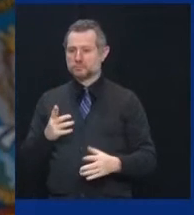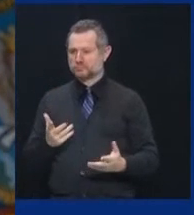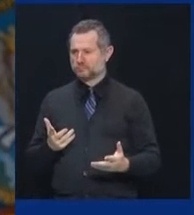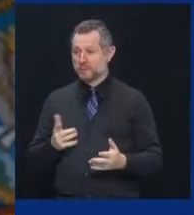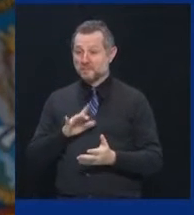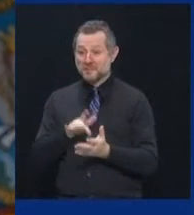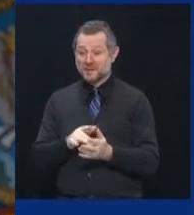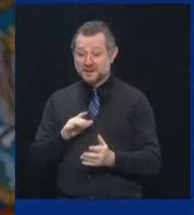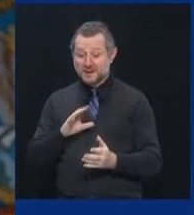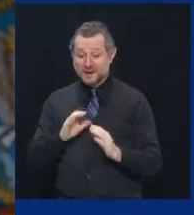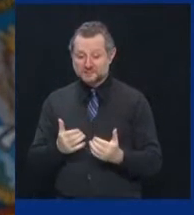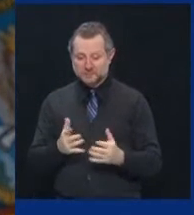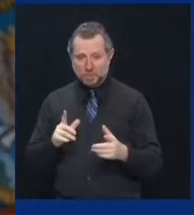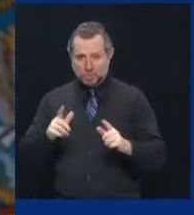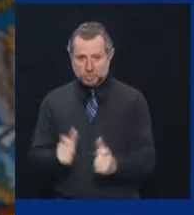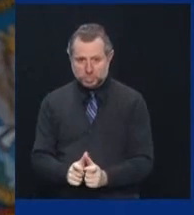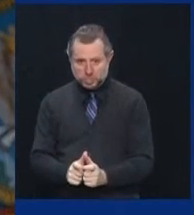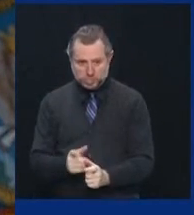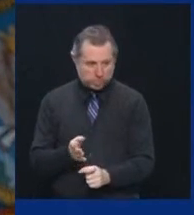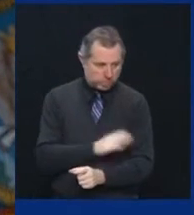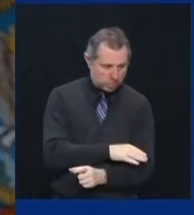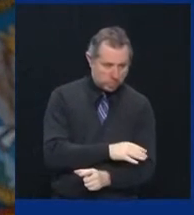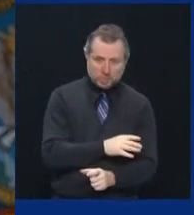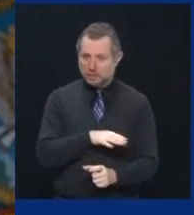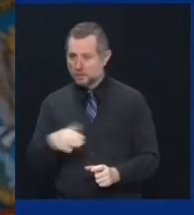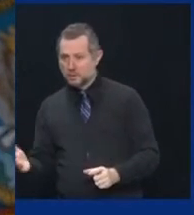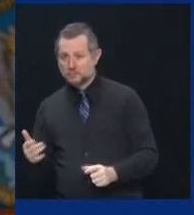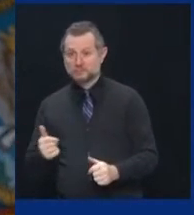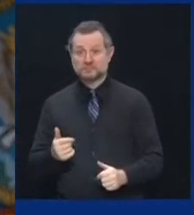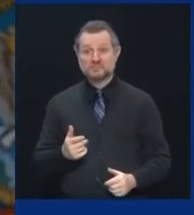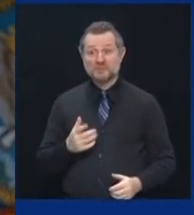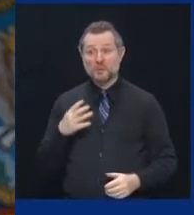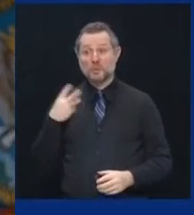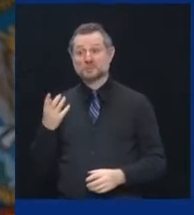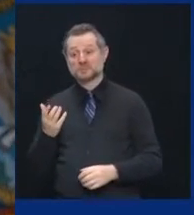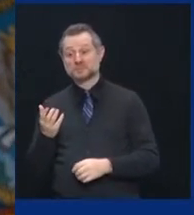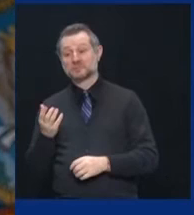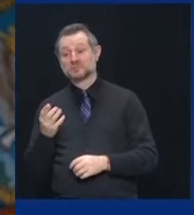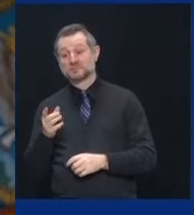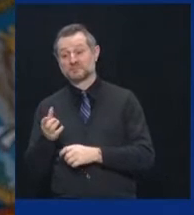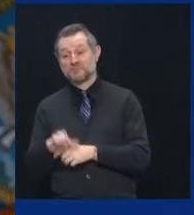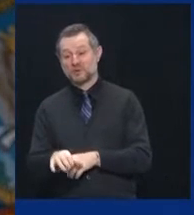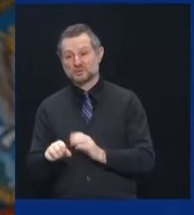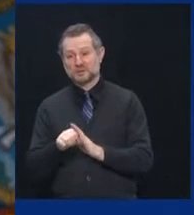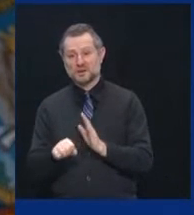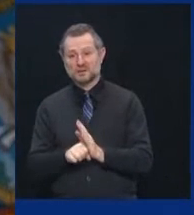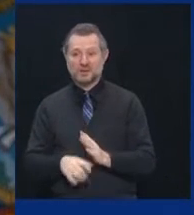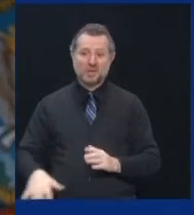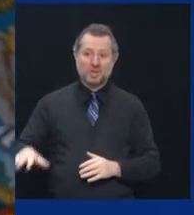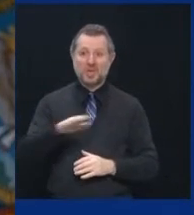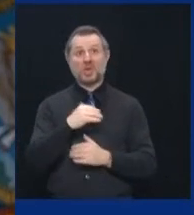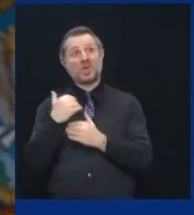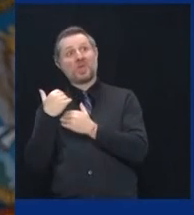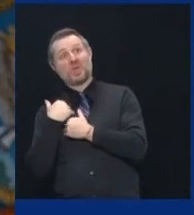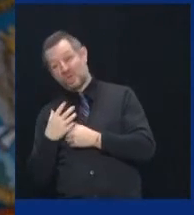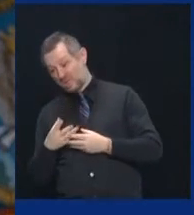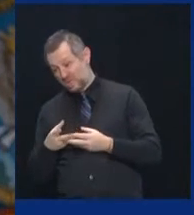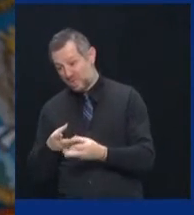Washington should not force any state to bear the cost alone, especially New York State.